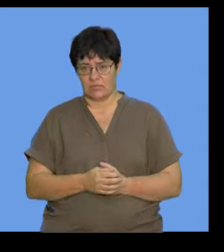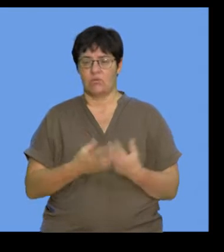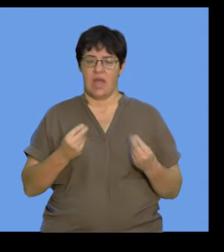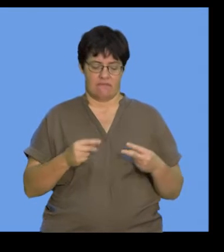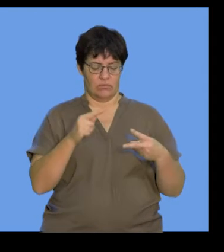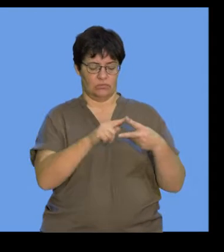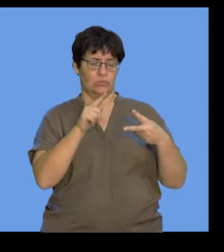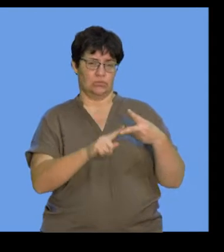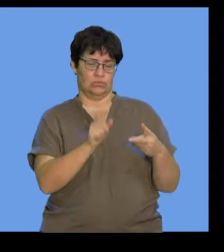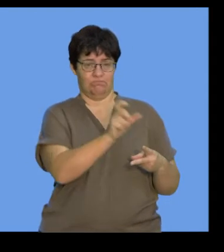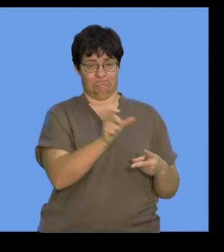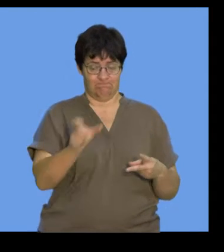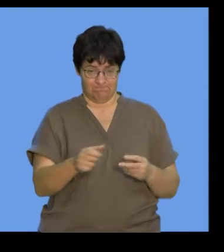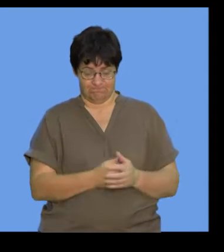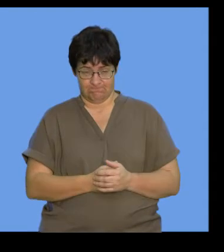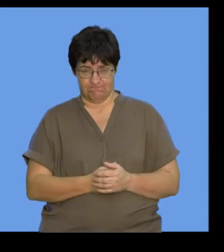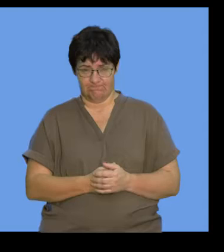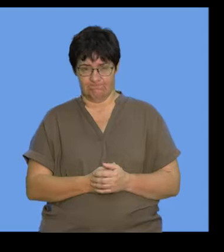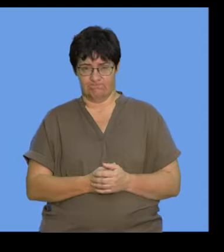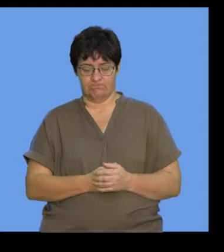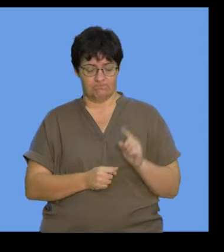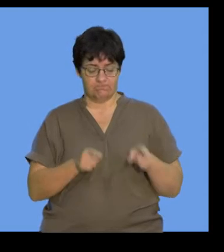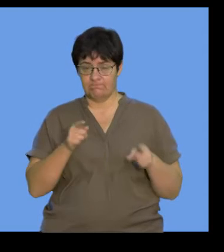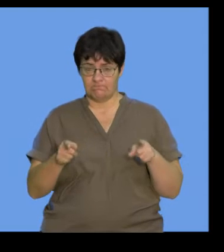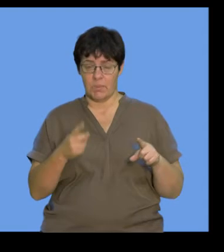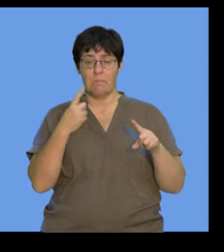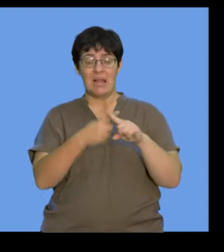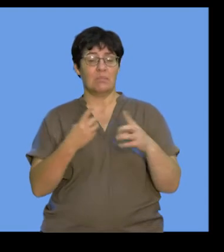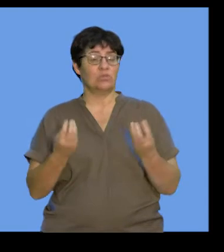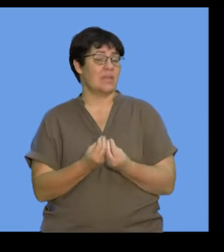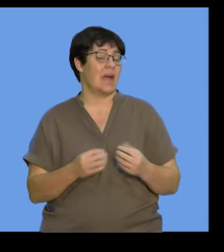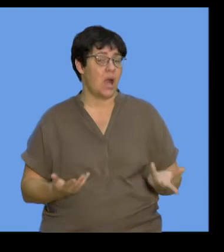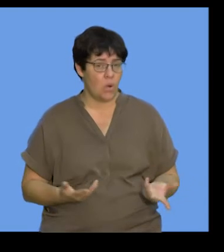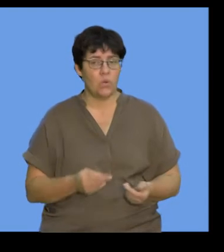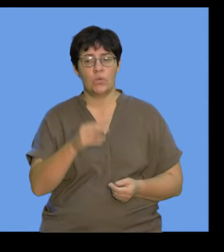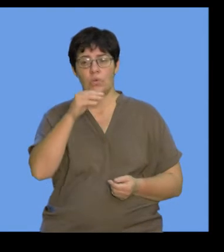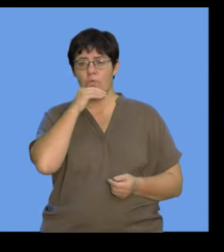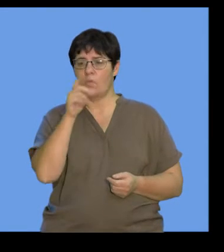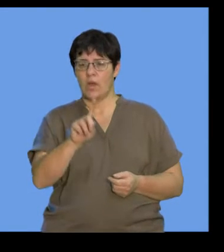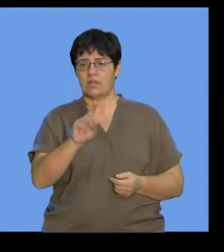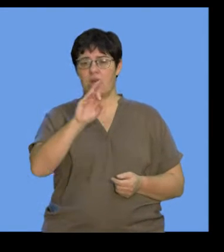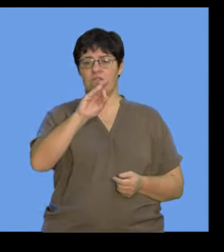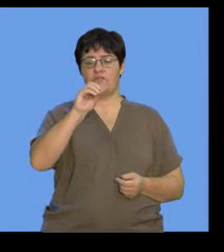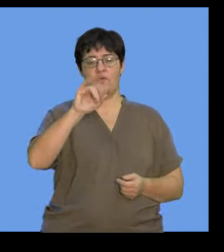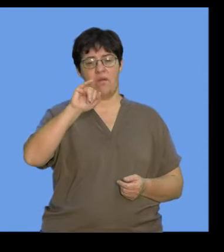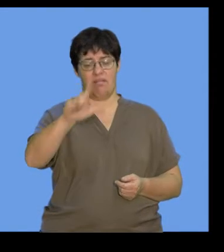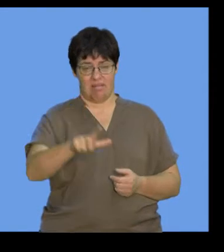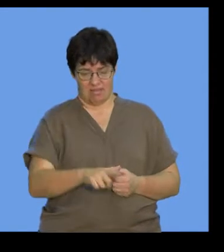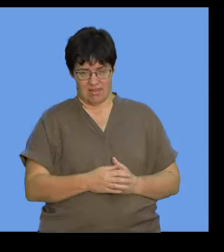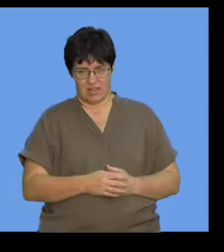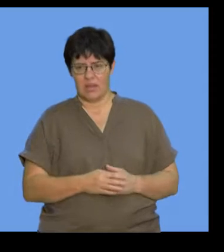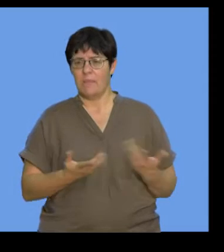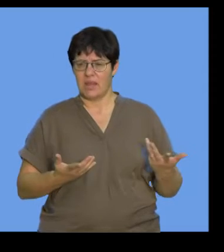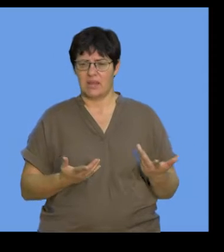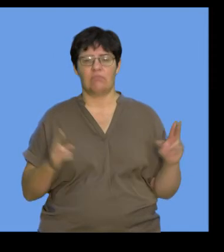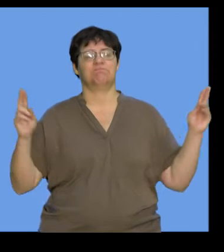have 2 terms. Now, to multiply 2 binomials, we use what we call FOIL. And the FOIL is like